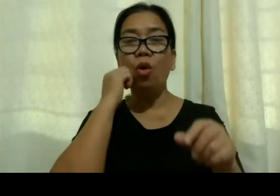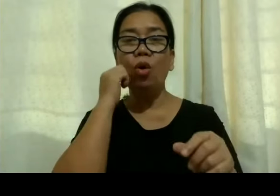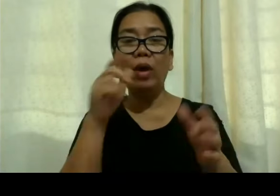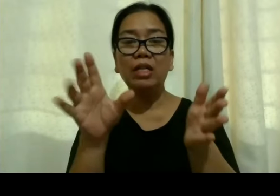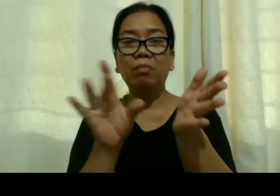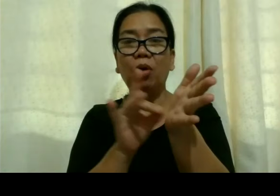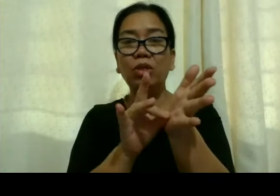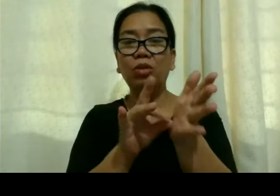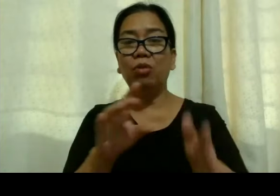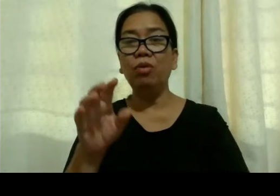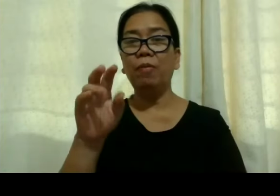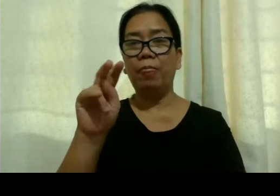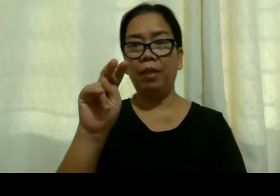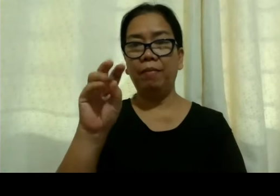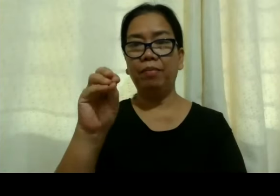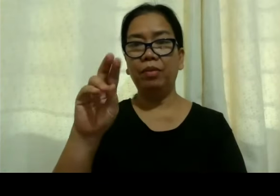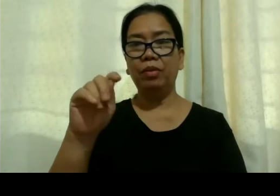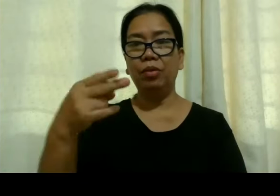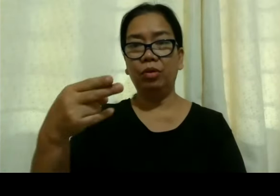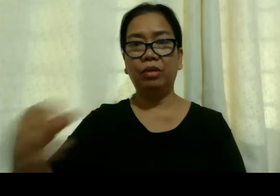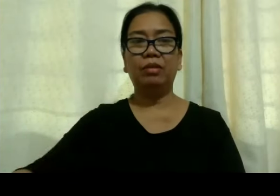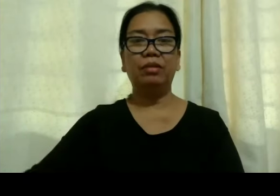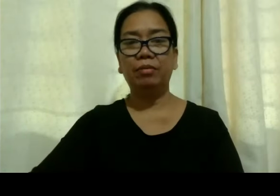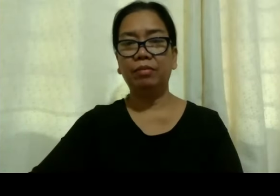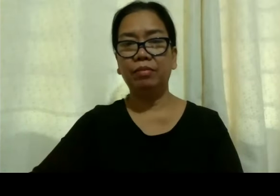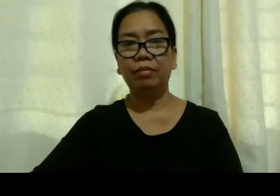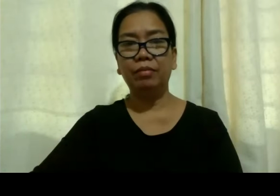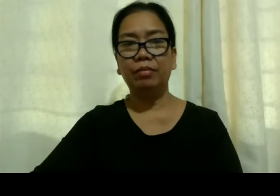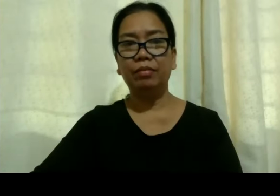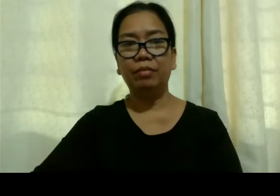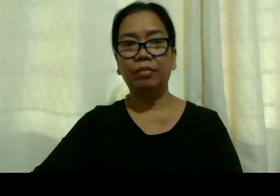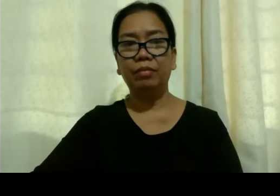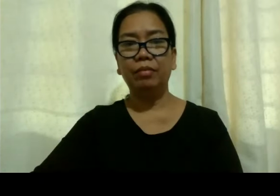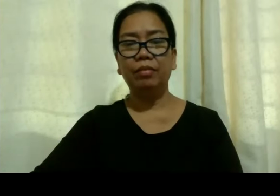magnet always point to north.